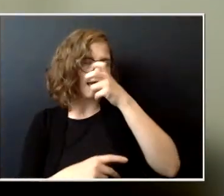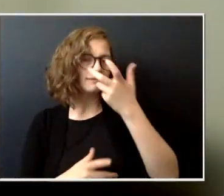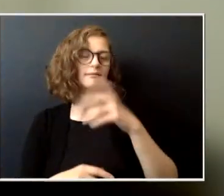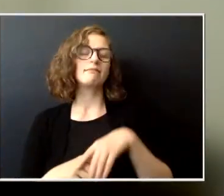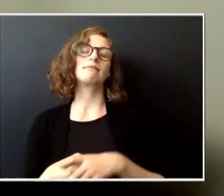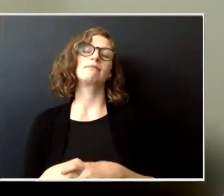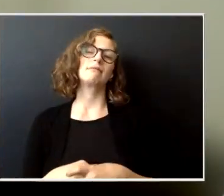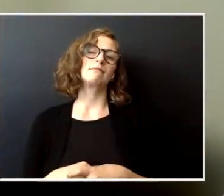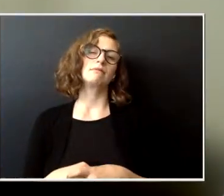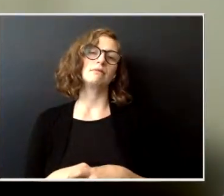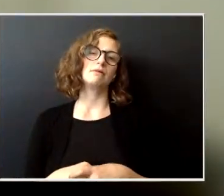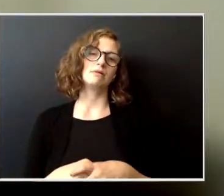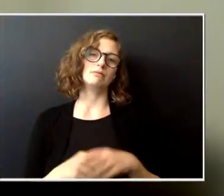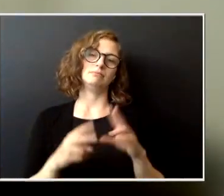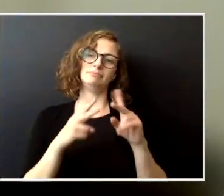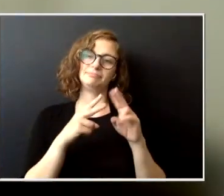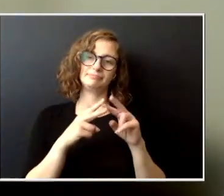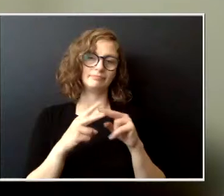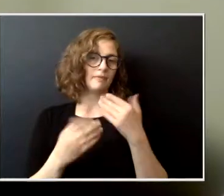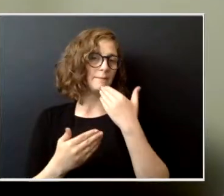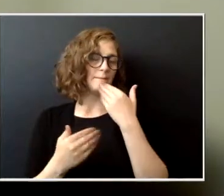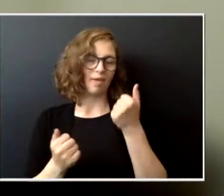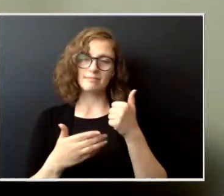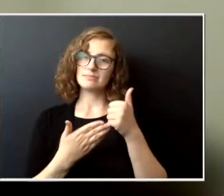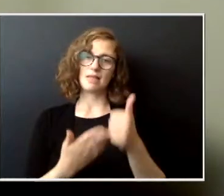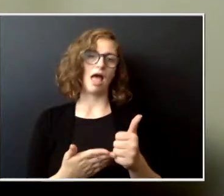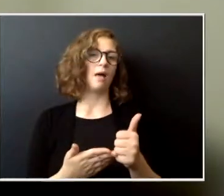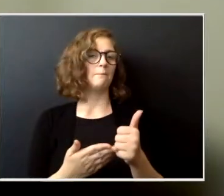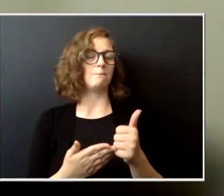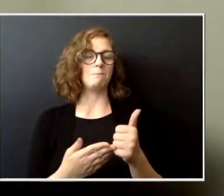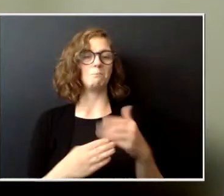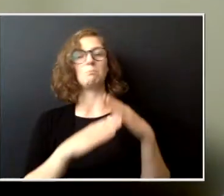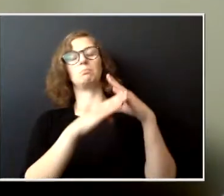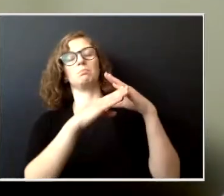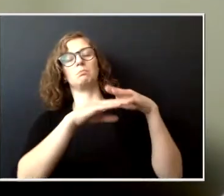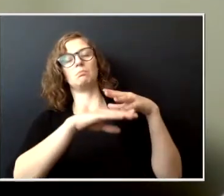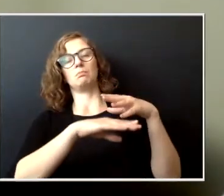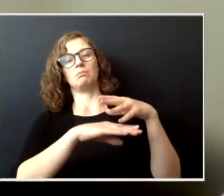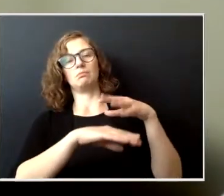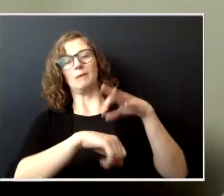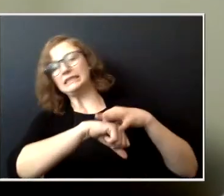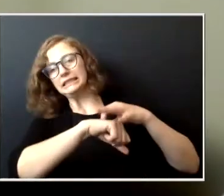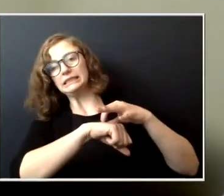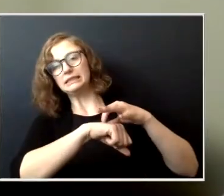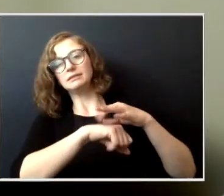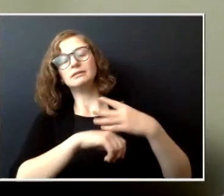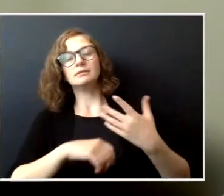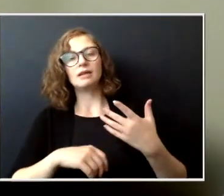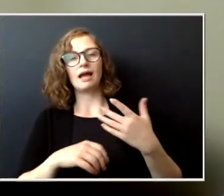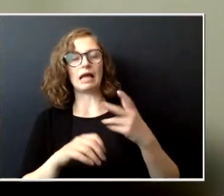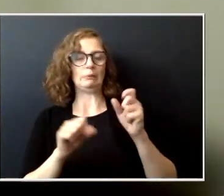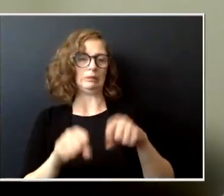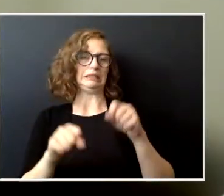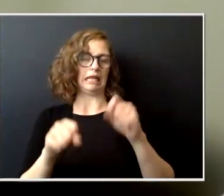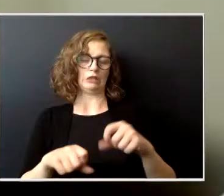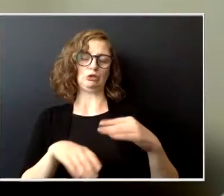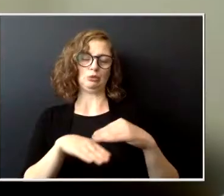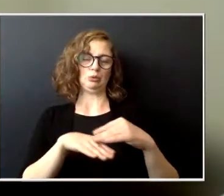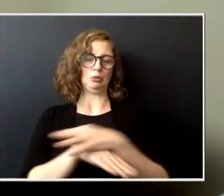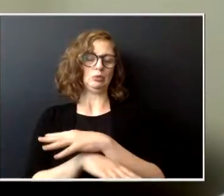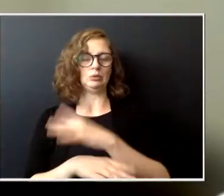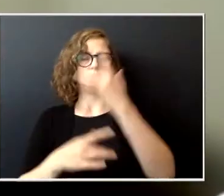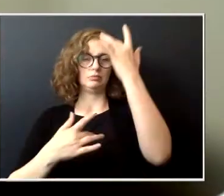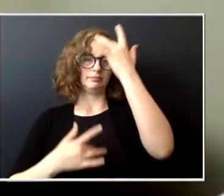things are going to be the best thing to help prevent bites from the mosquitoes and the potential transmission of any of these infections as